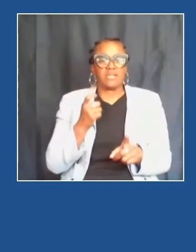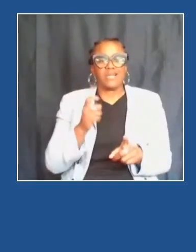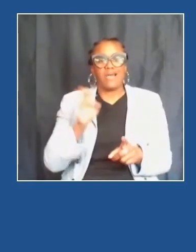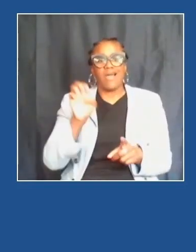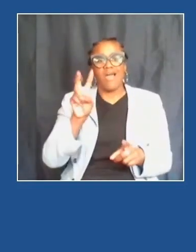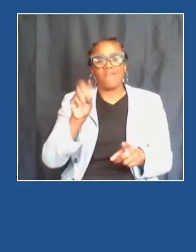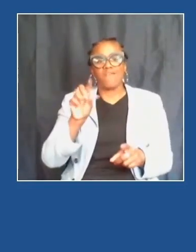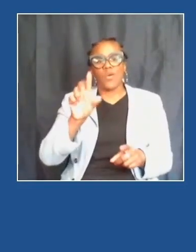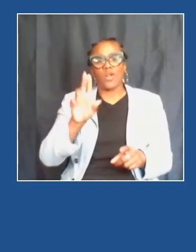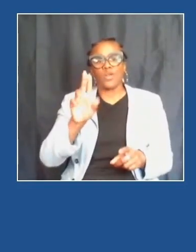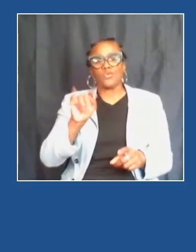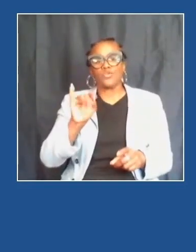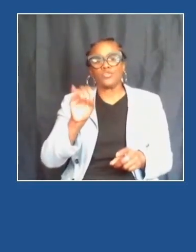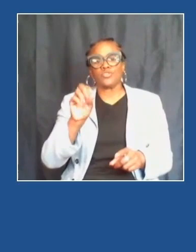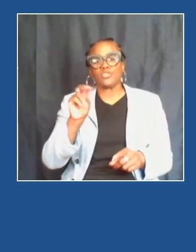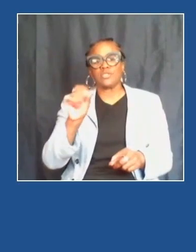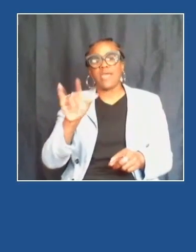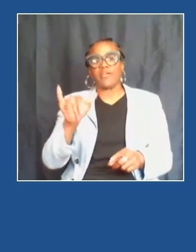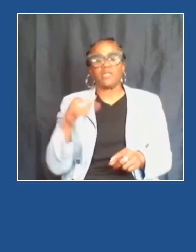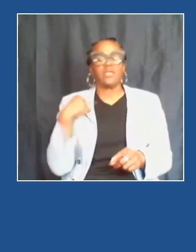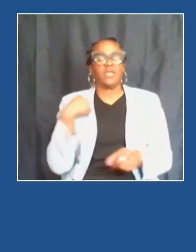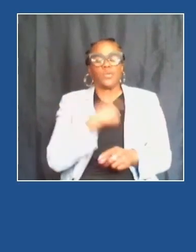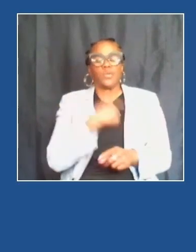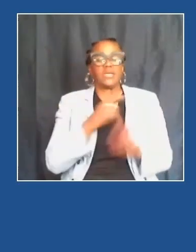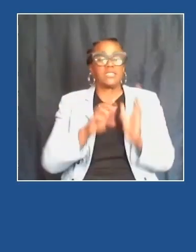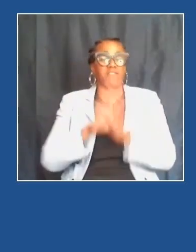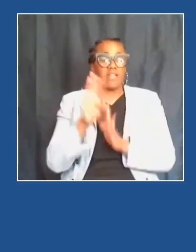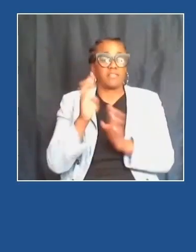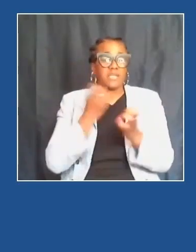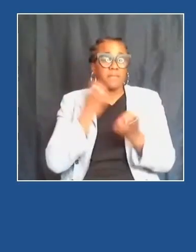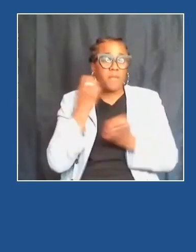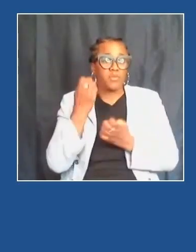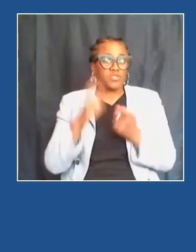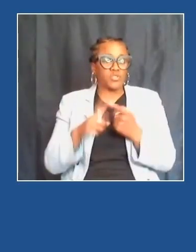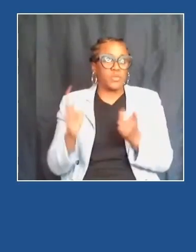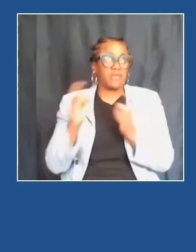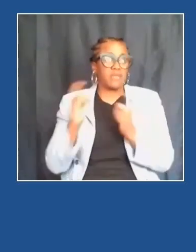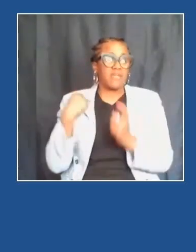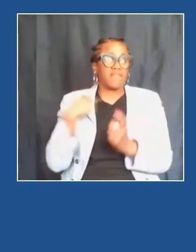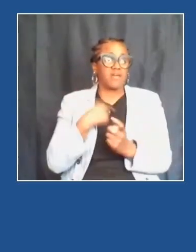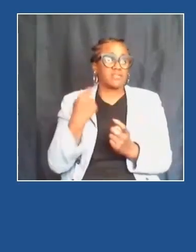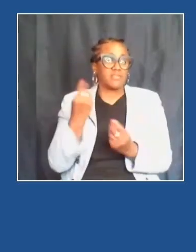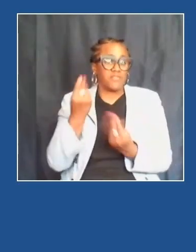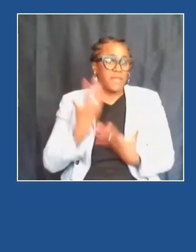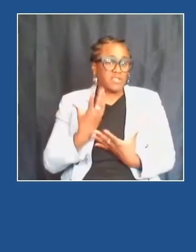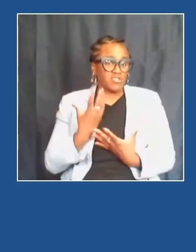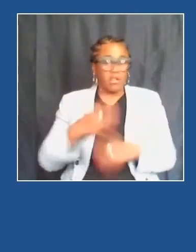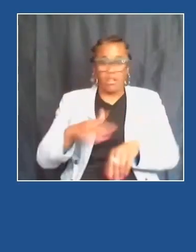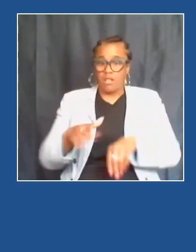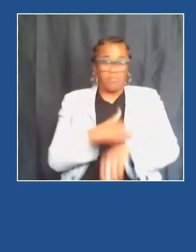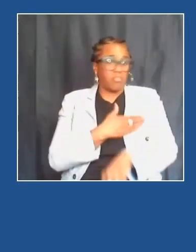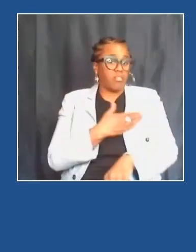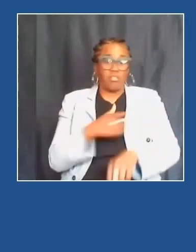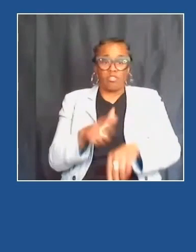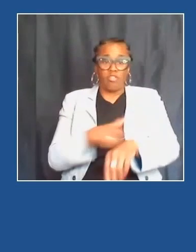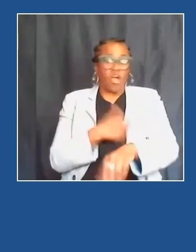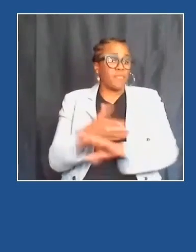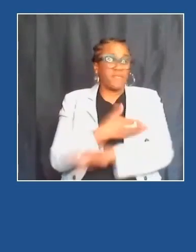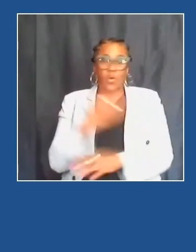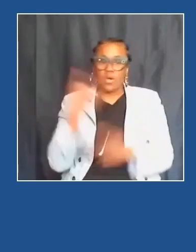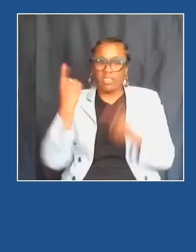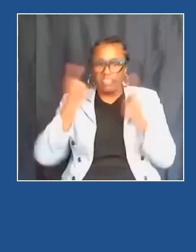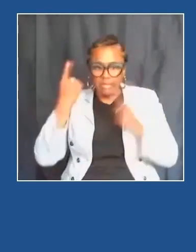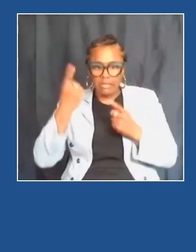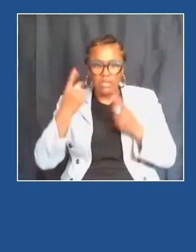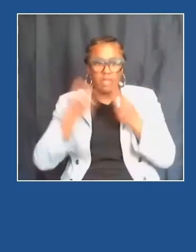we developed emotion to give us information. Long before we had thinking or